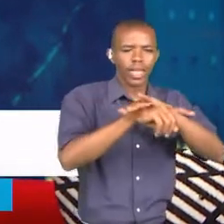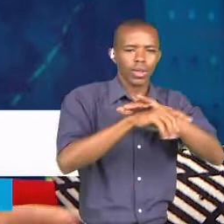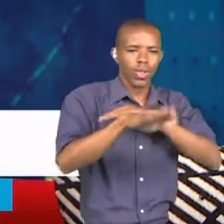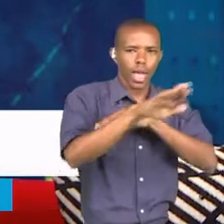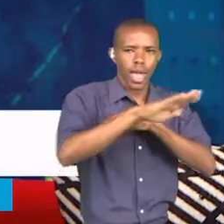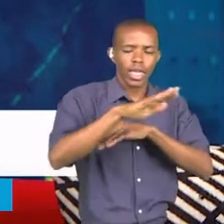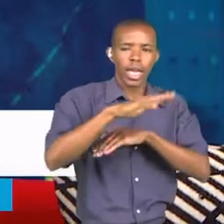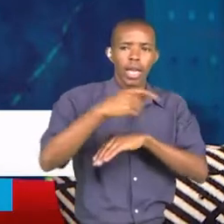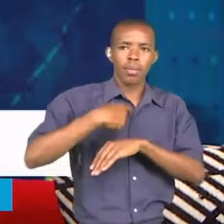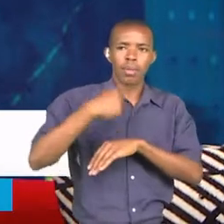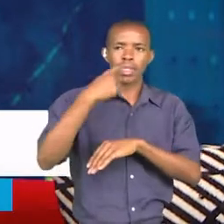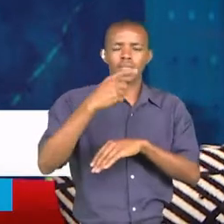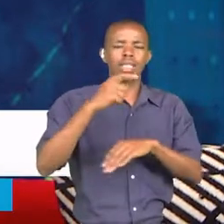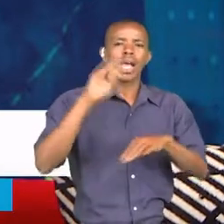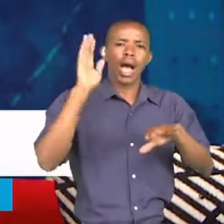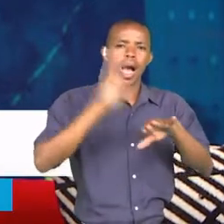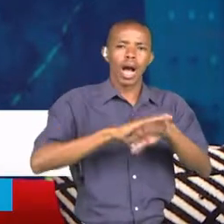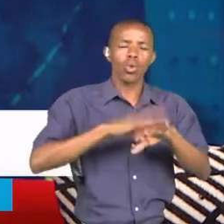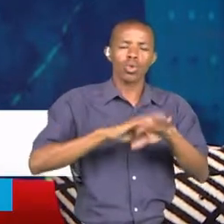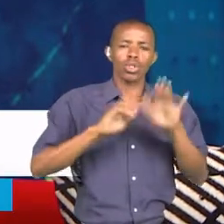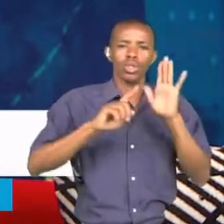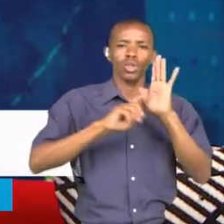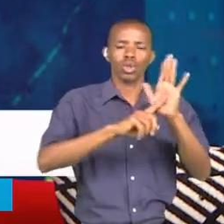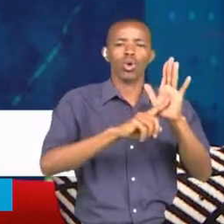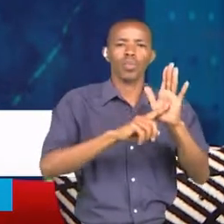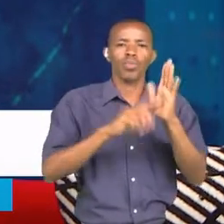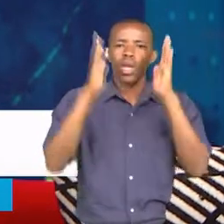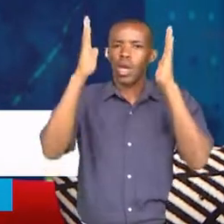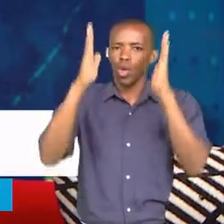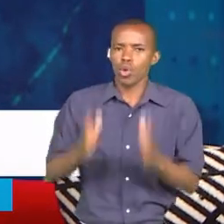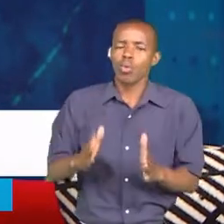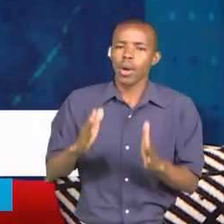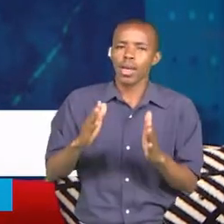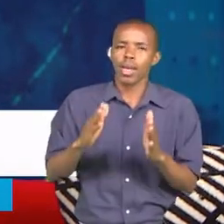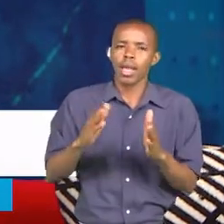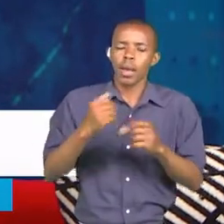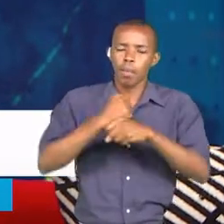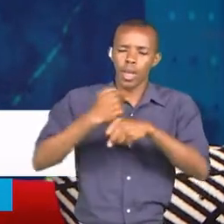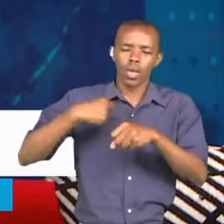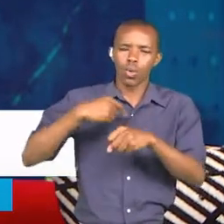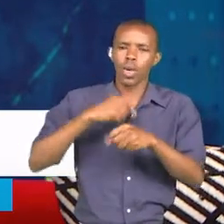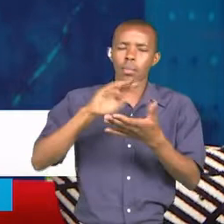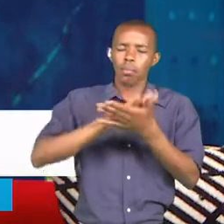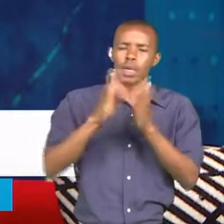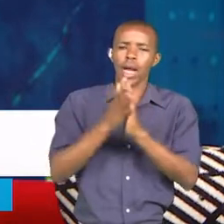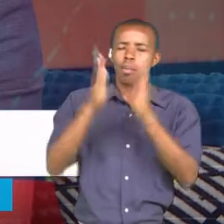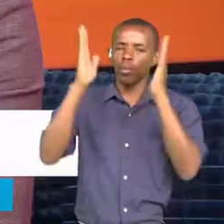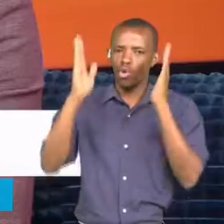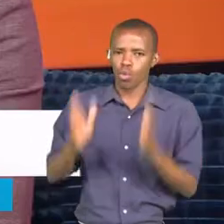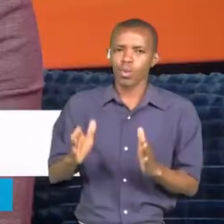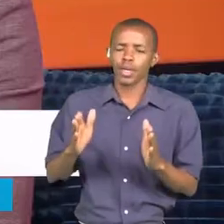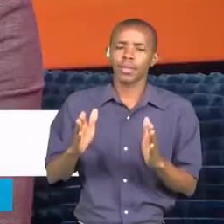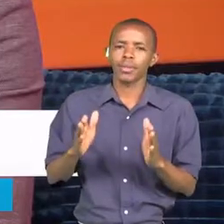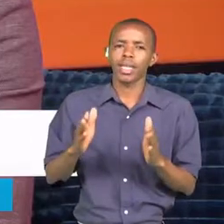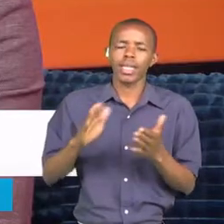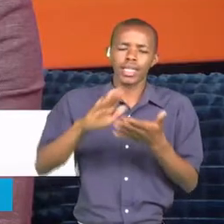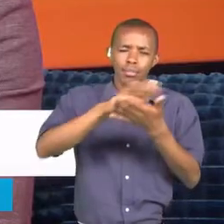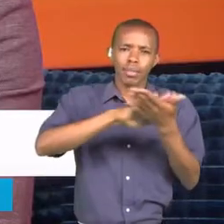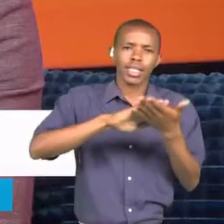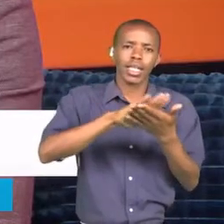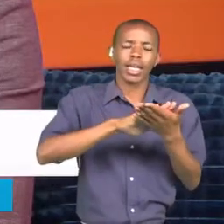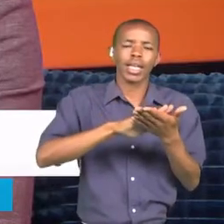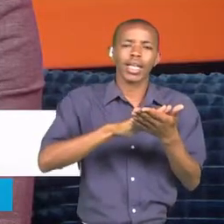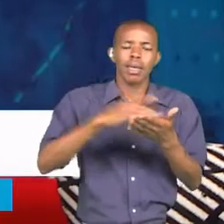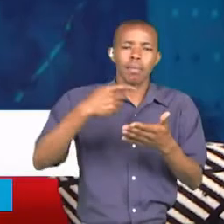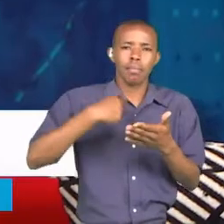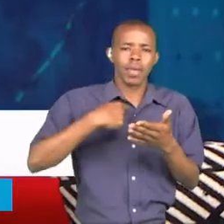as you mentioned, that is a very good indicator, because humanity is what makes us human. You know, humanitarian. It is basically